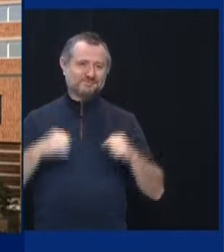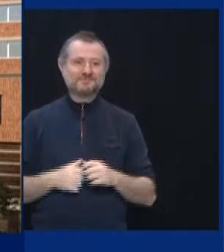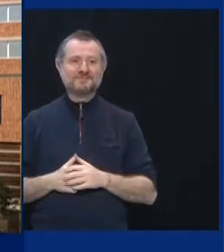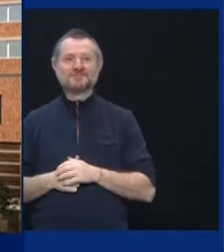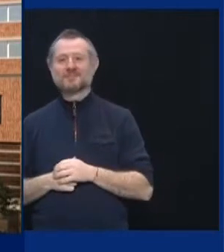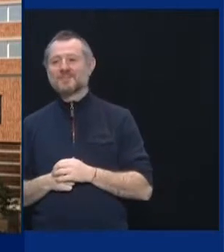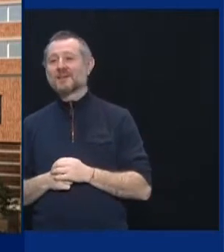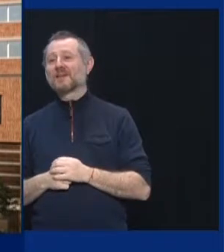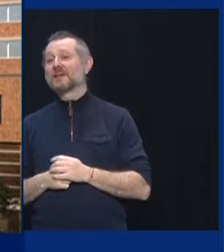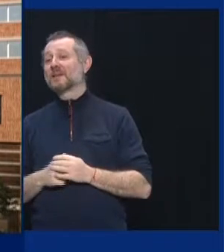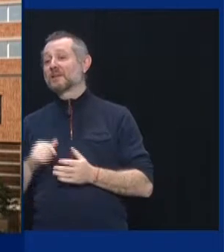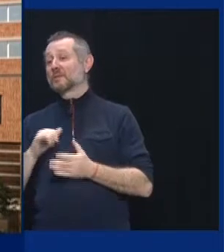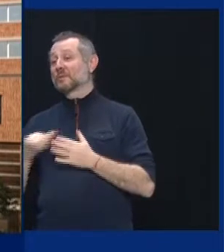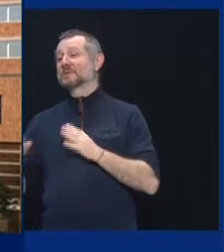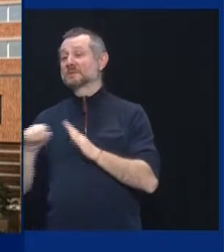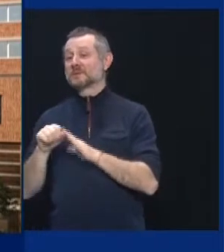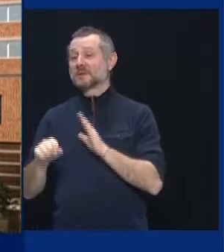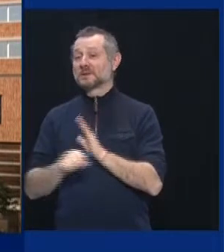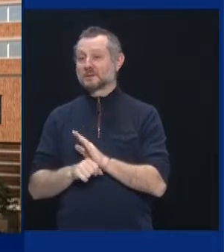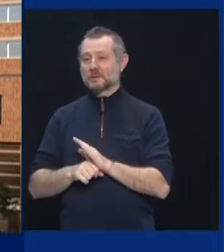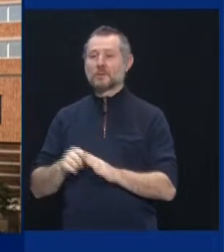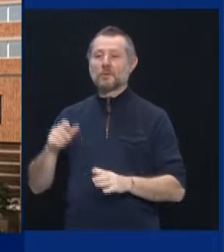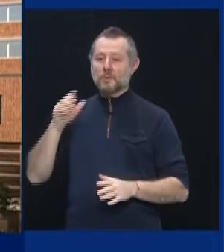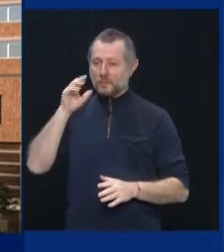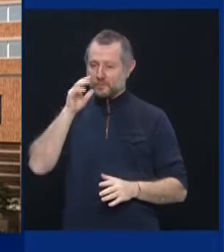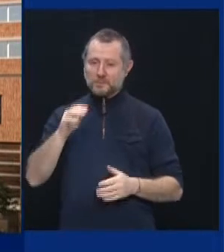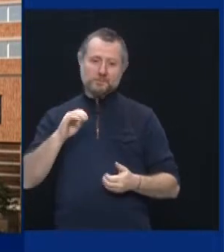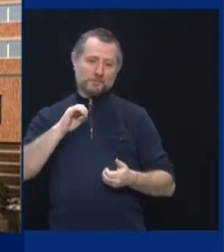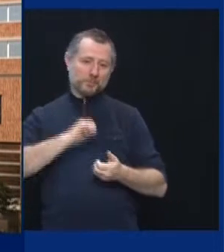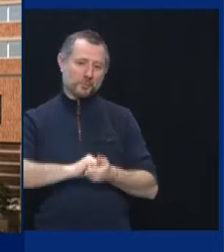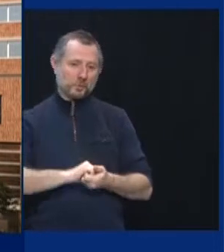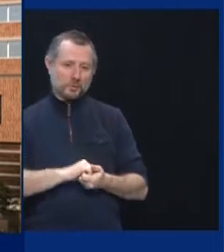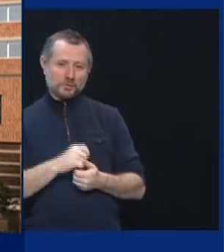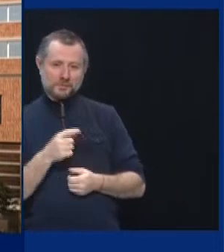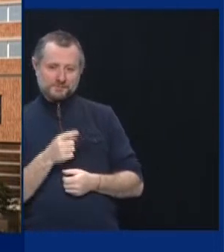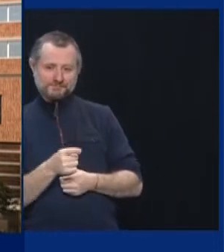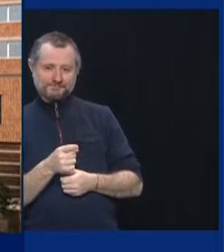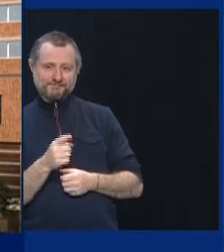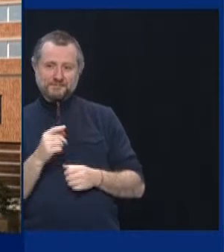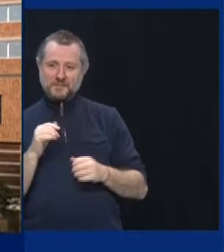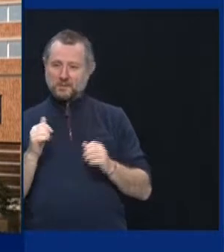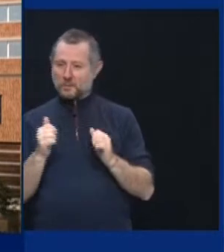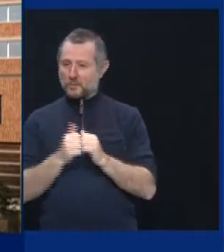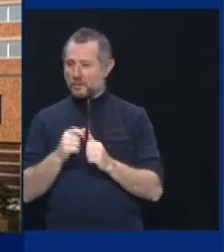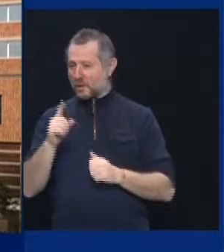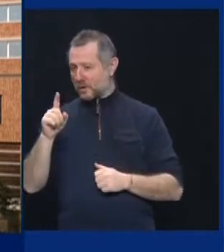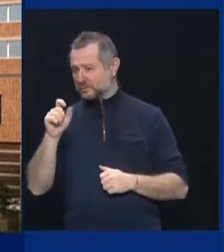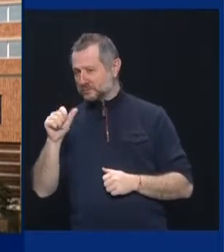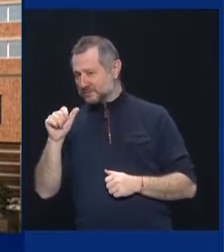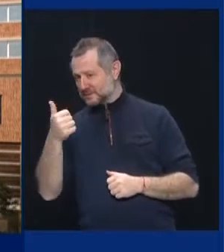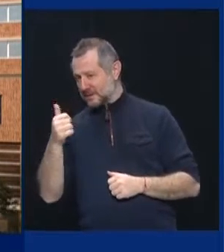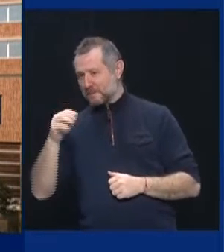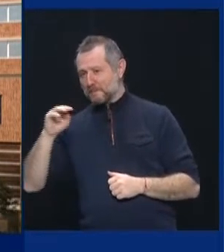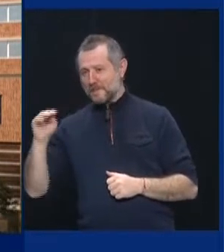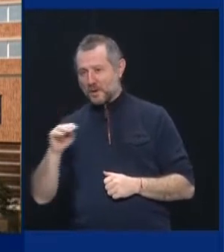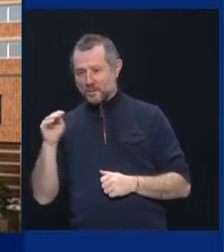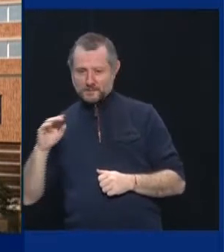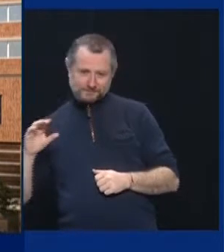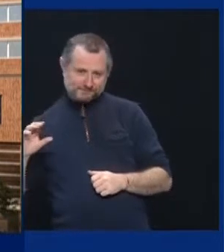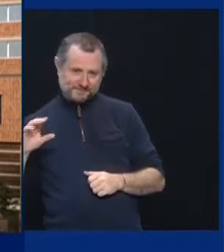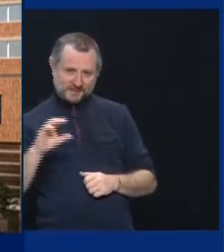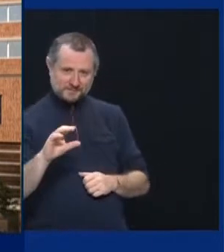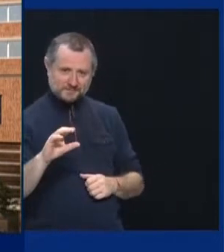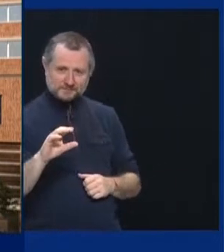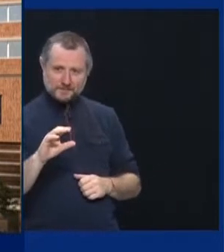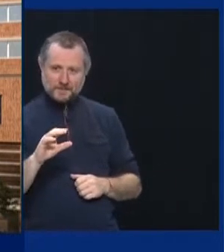New York State is going to partner in this complex with $110 million to finance the affordability